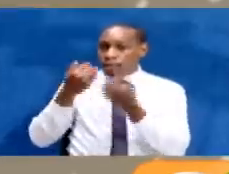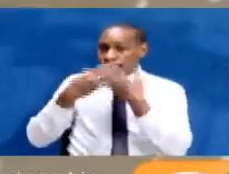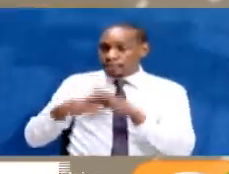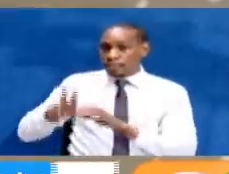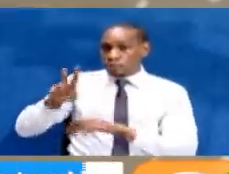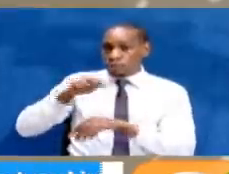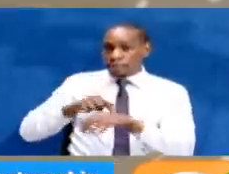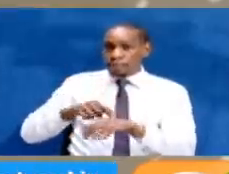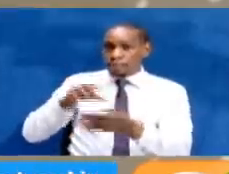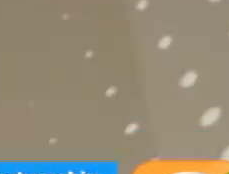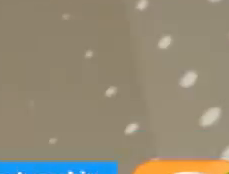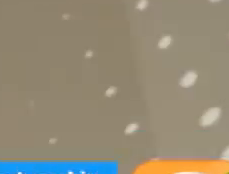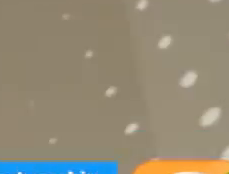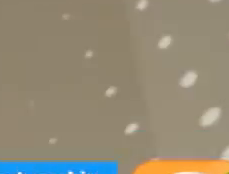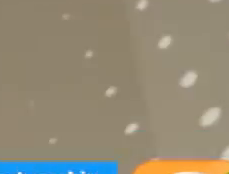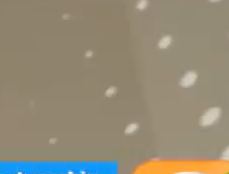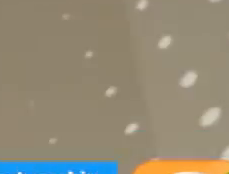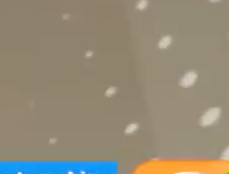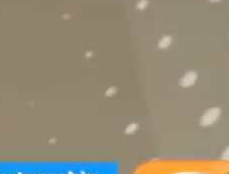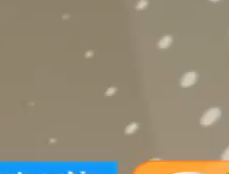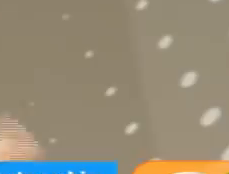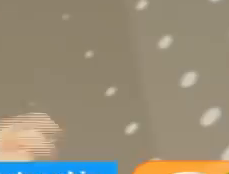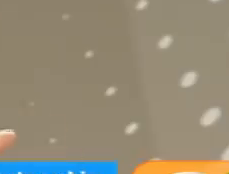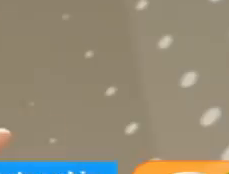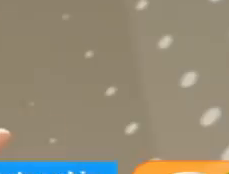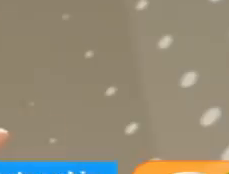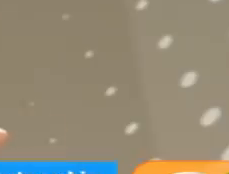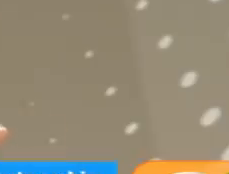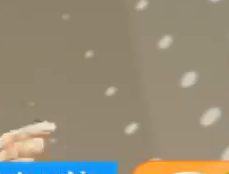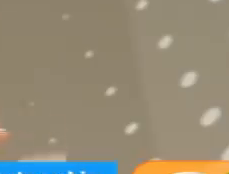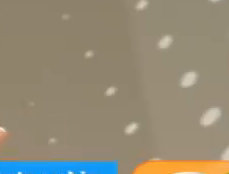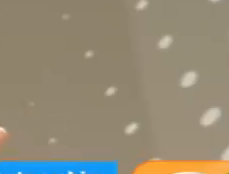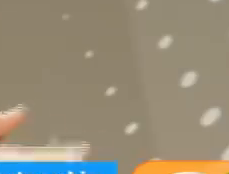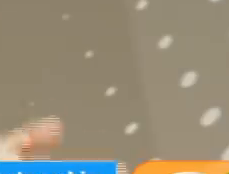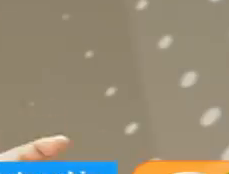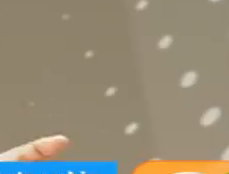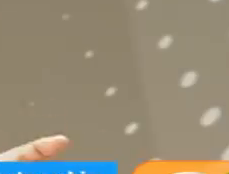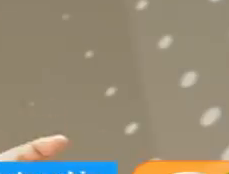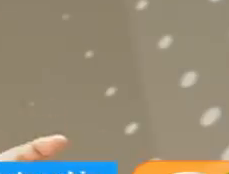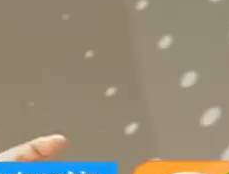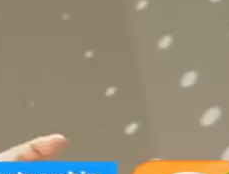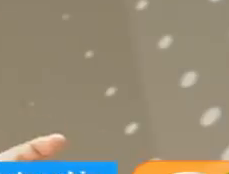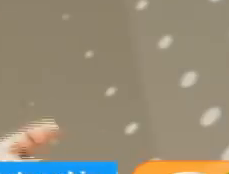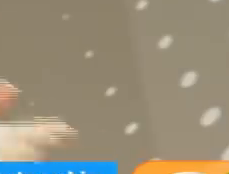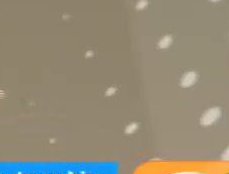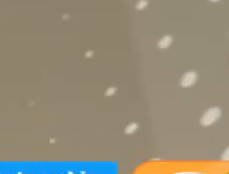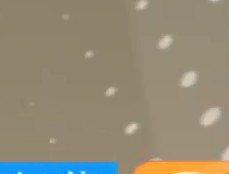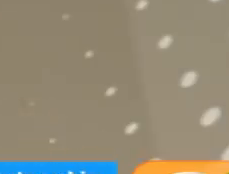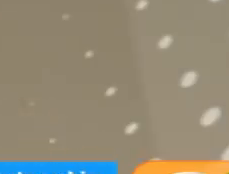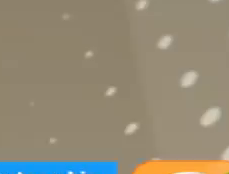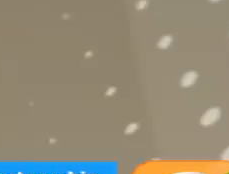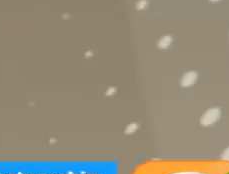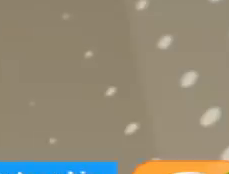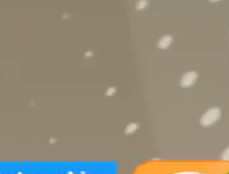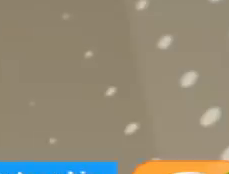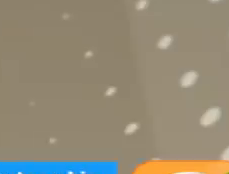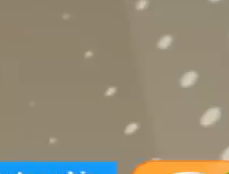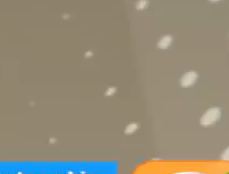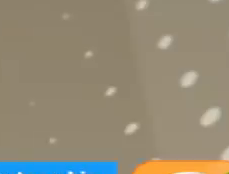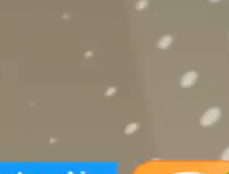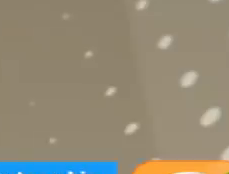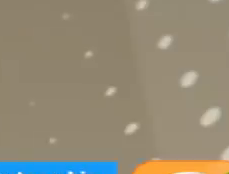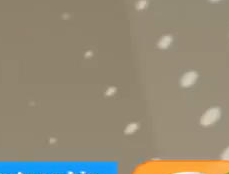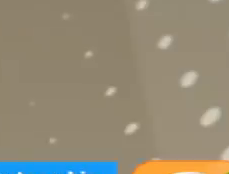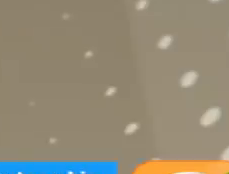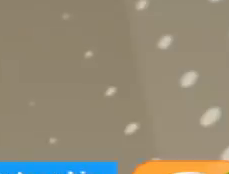two terms as deputy president. So the only position he can seek in that alliance is the presidency. Can Raila Odinga be